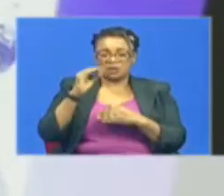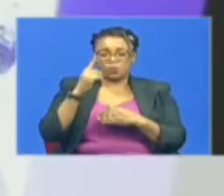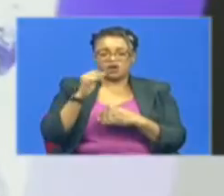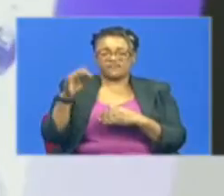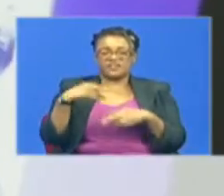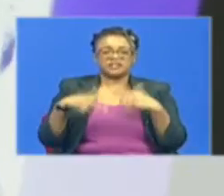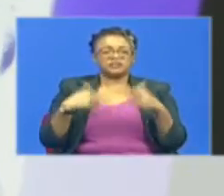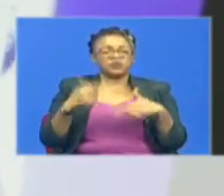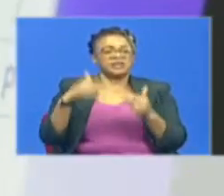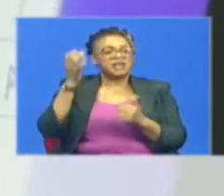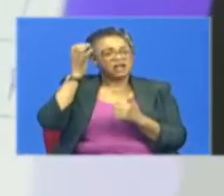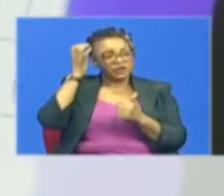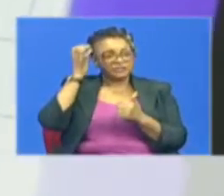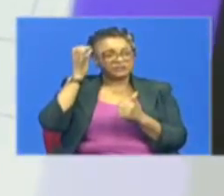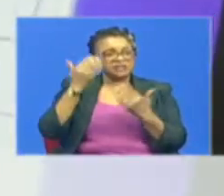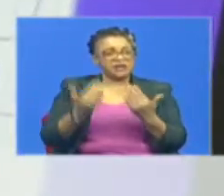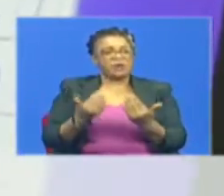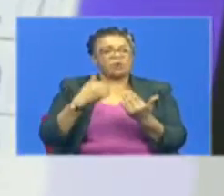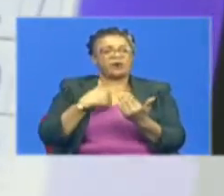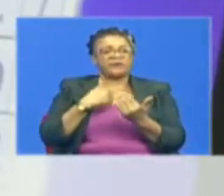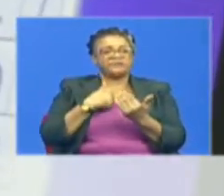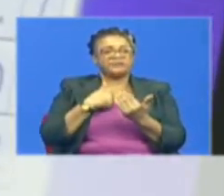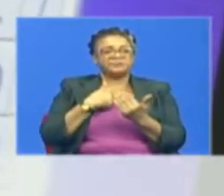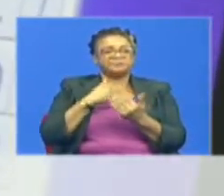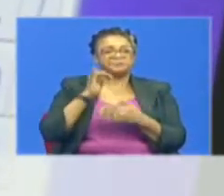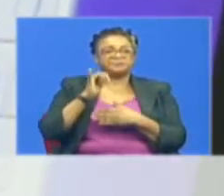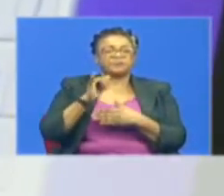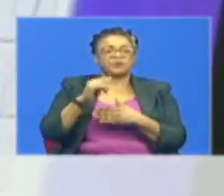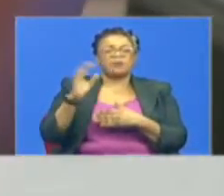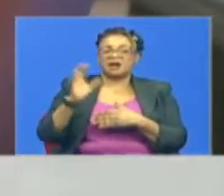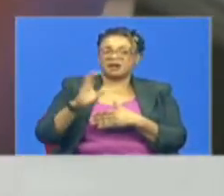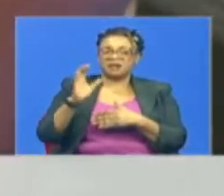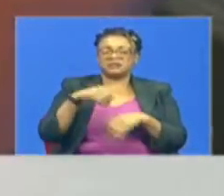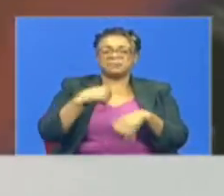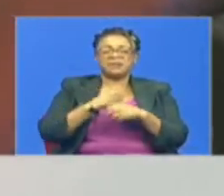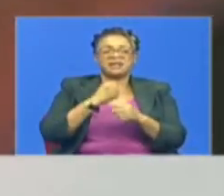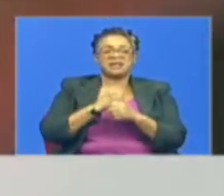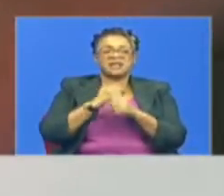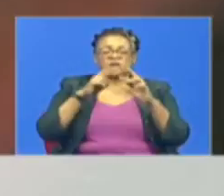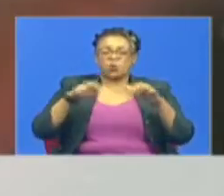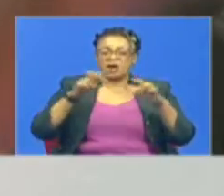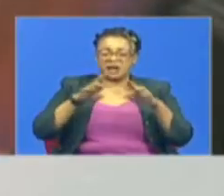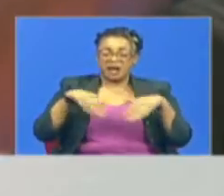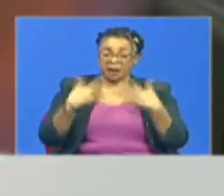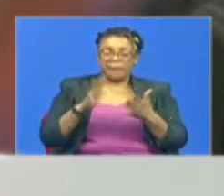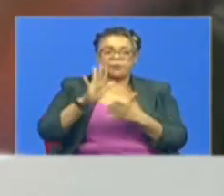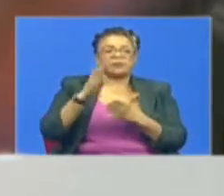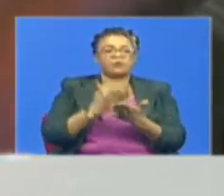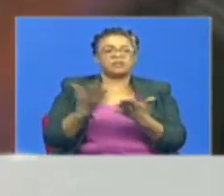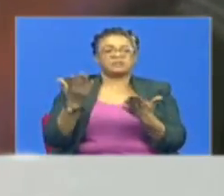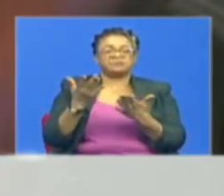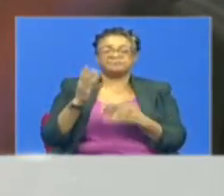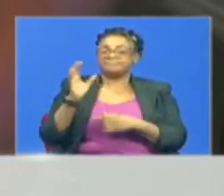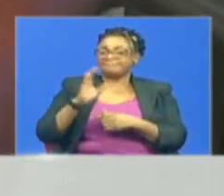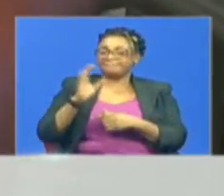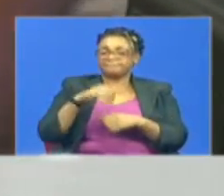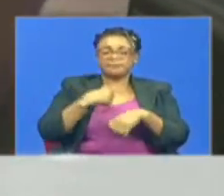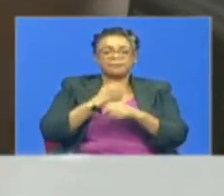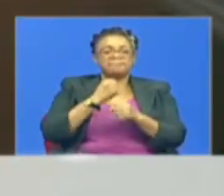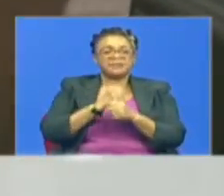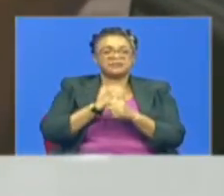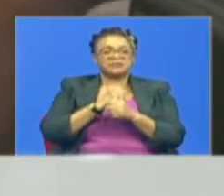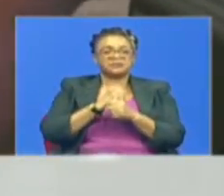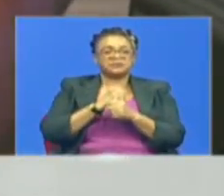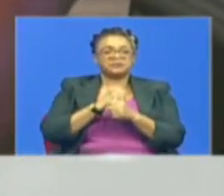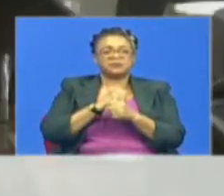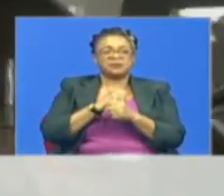in Eldoret, answers a call from a client making inquiries about their products. The client made the inquiry